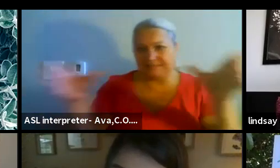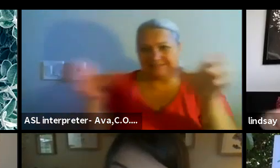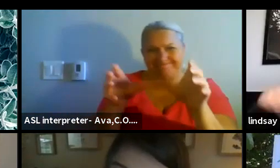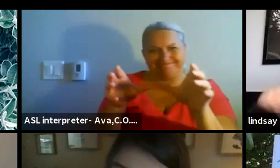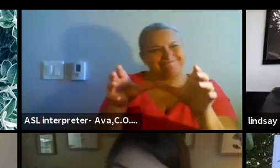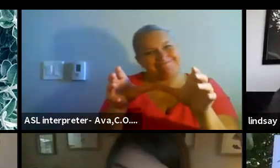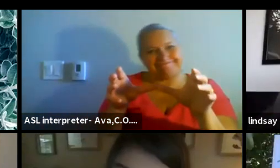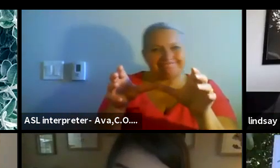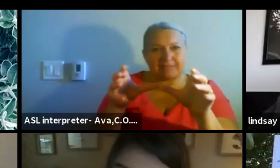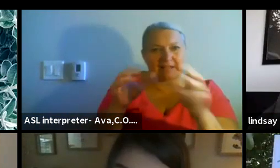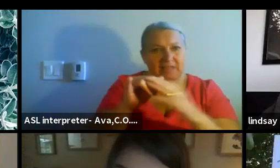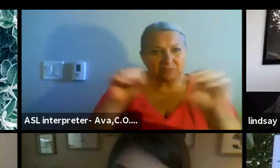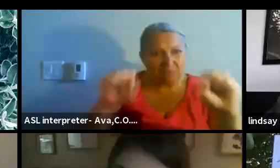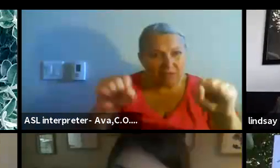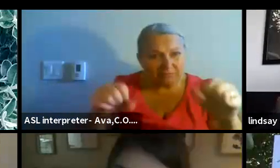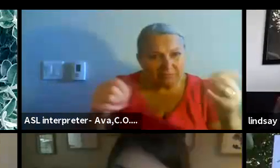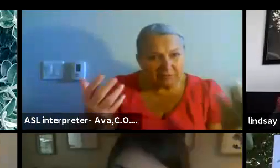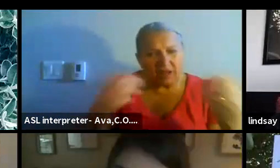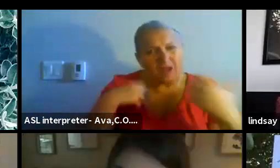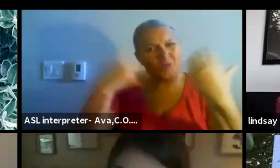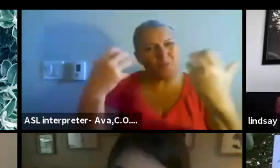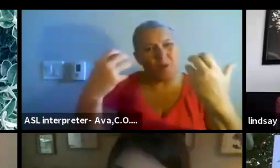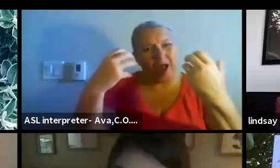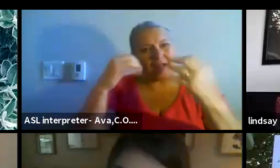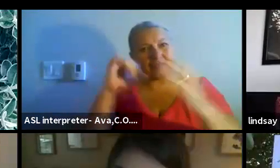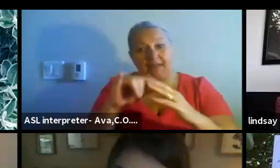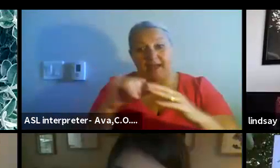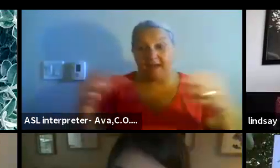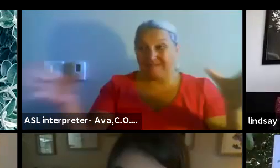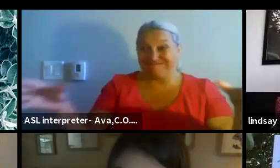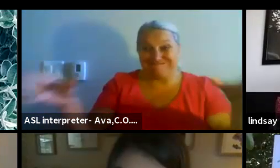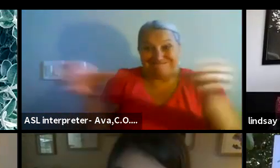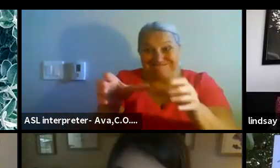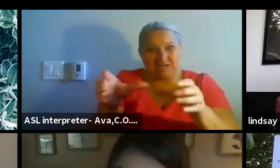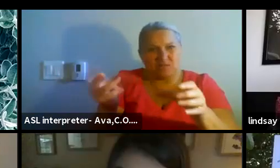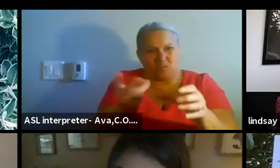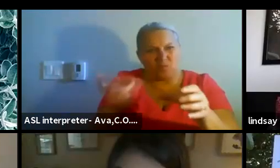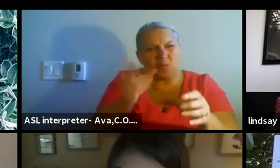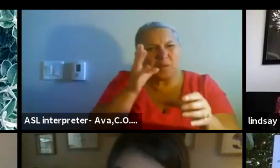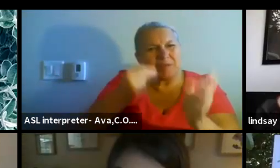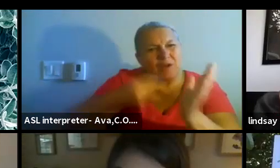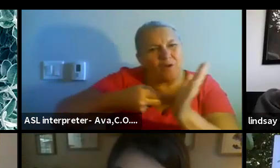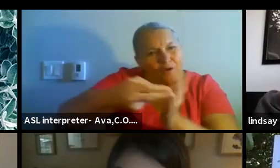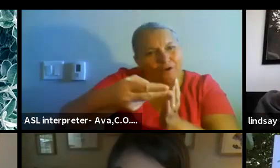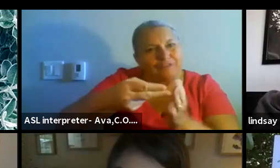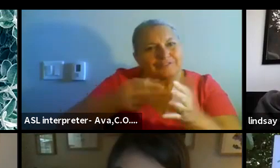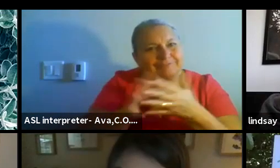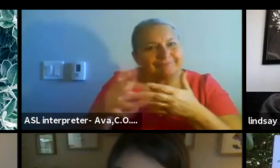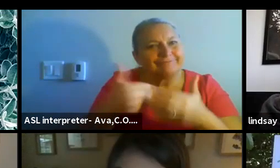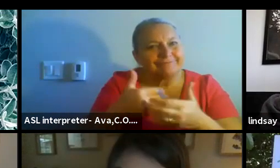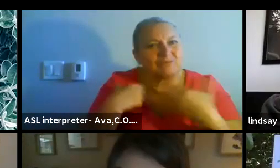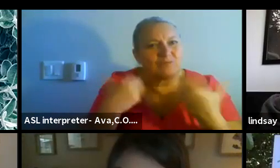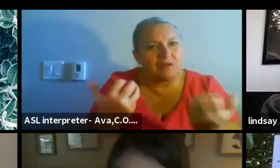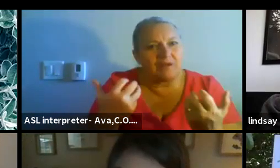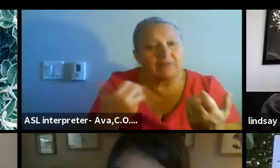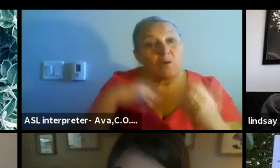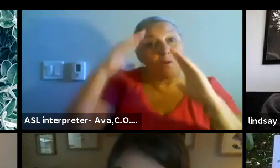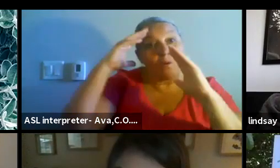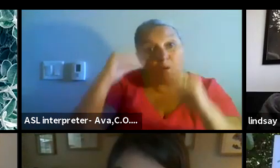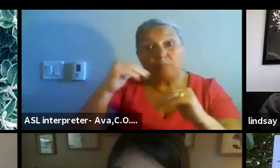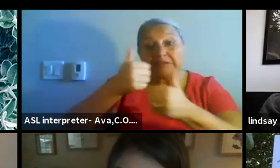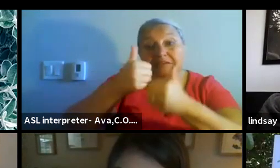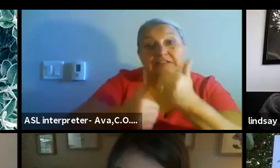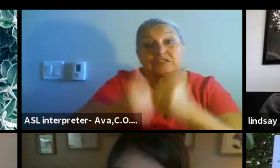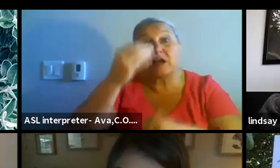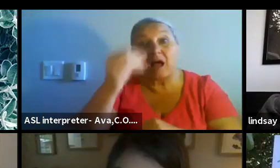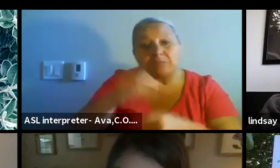relationships that came out of this process to be truthful. I hoped that each individual in the company, including myself, would be